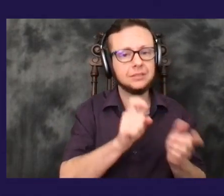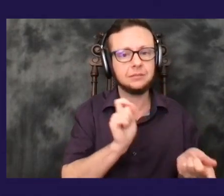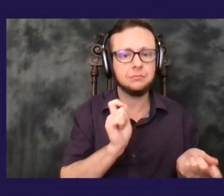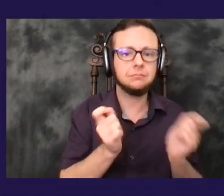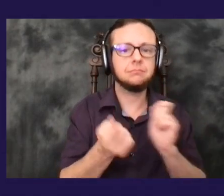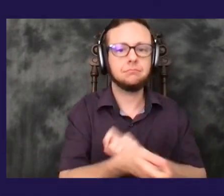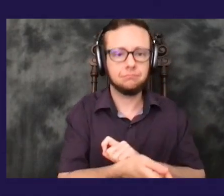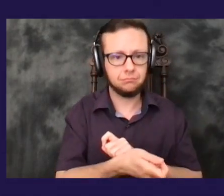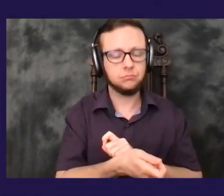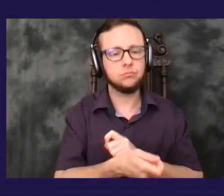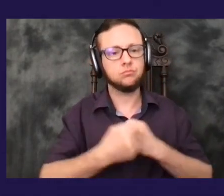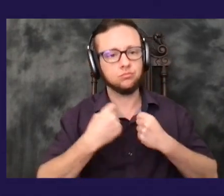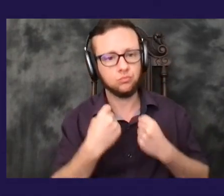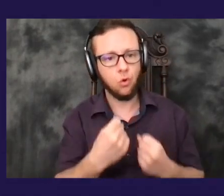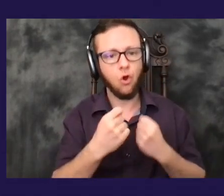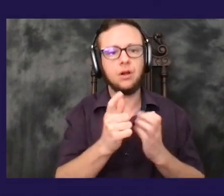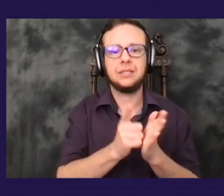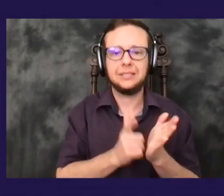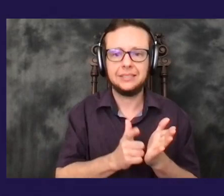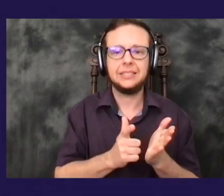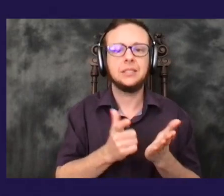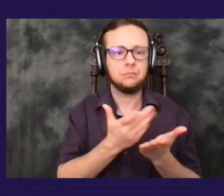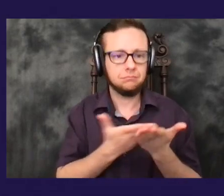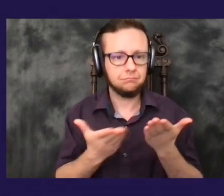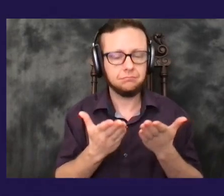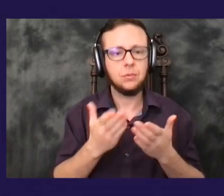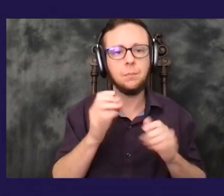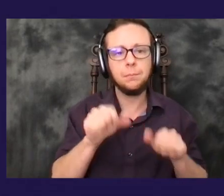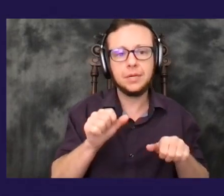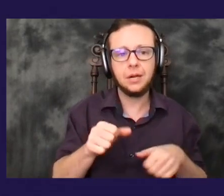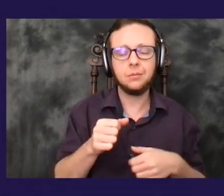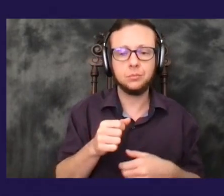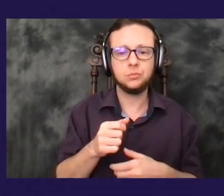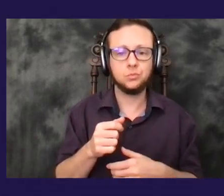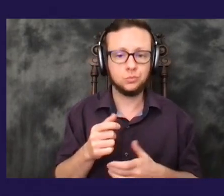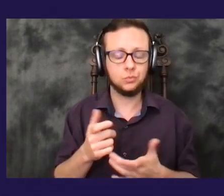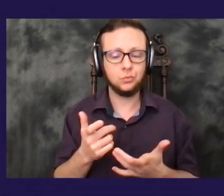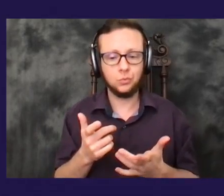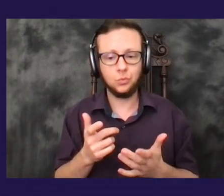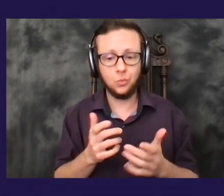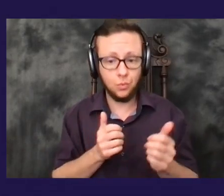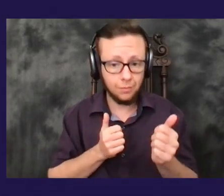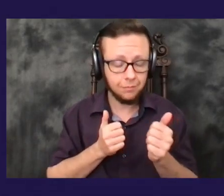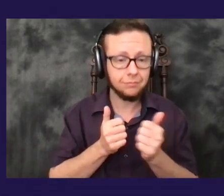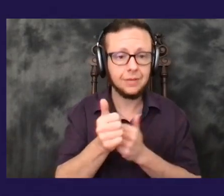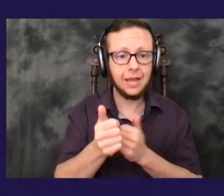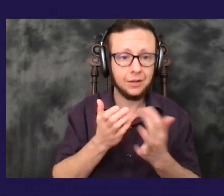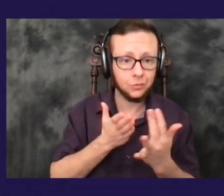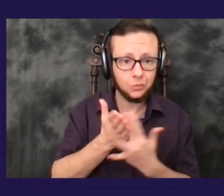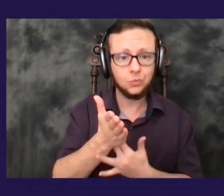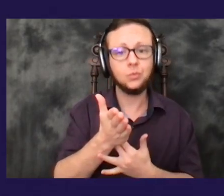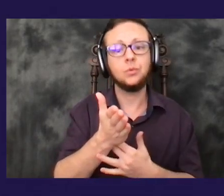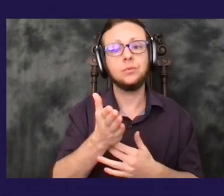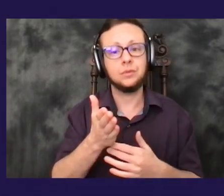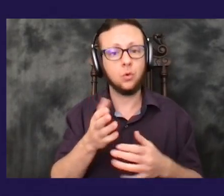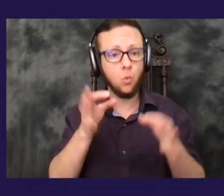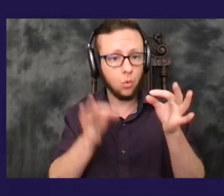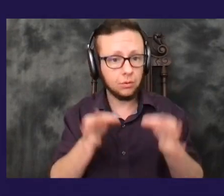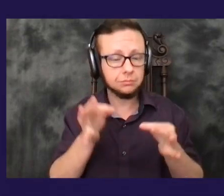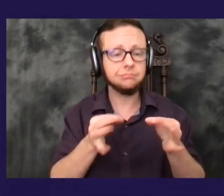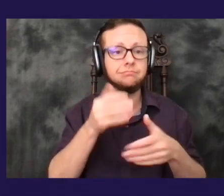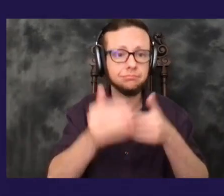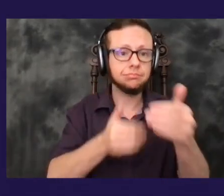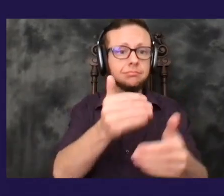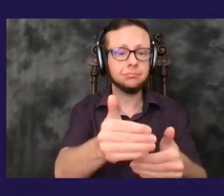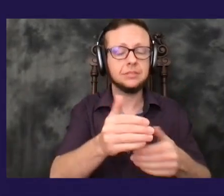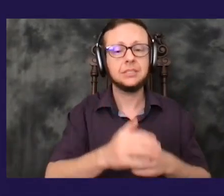legal instruments supported by required evidence in a form that can get passed and get past courts. Advocacy